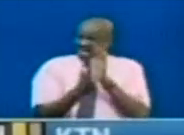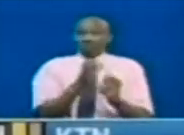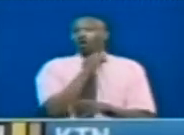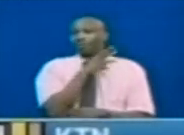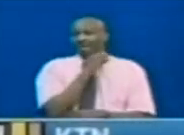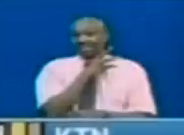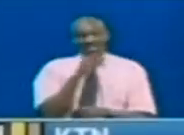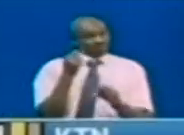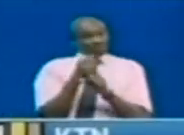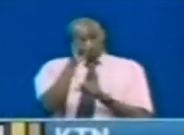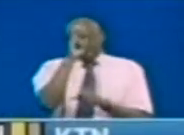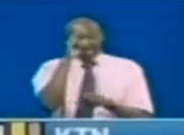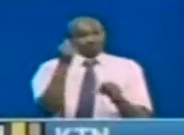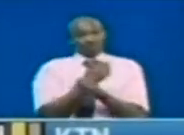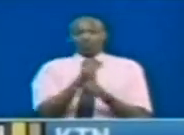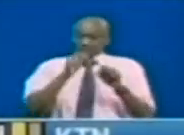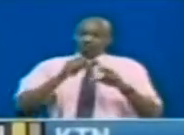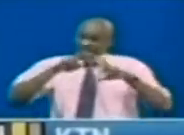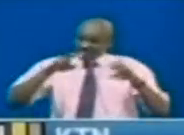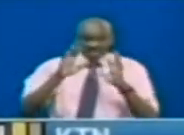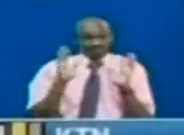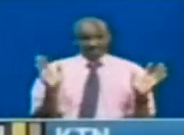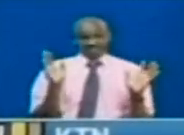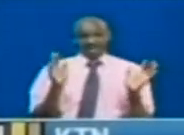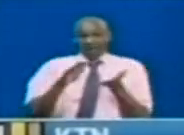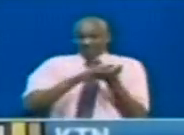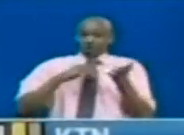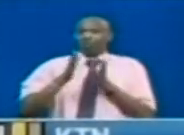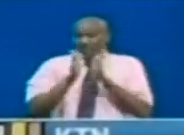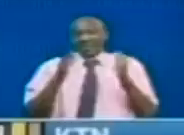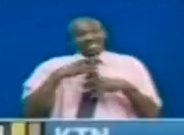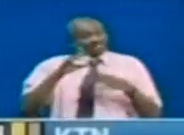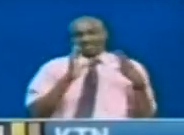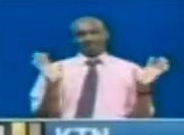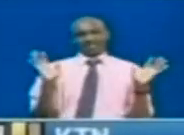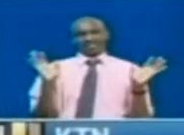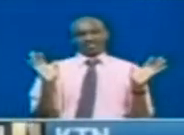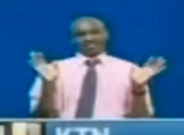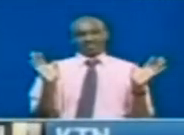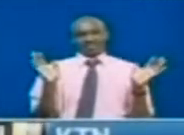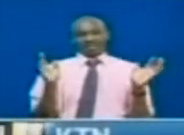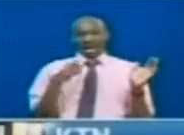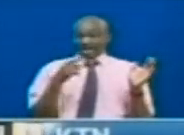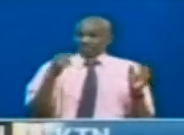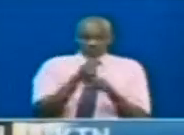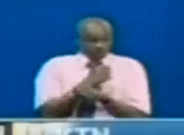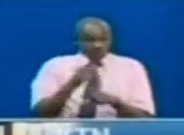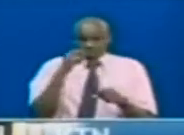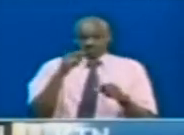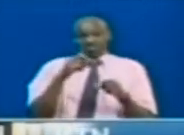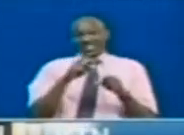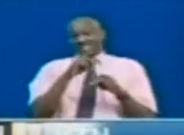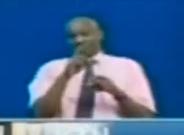complaint, the police can only investigate based on public interest and merely to interrogate